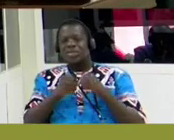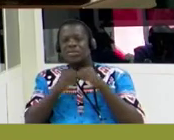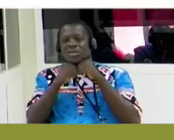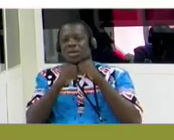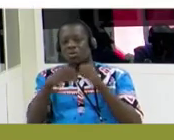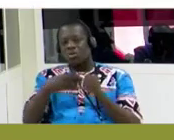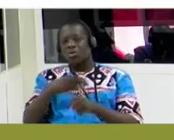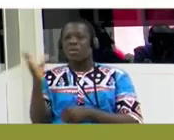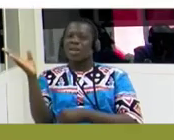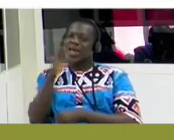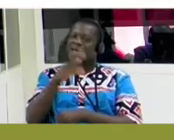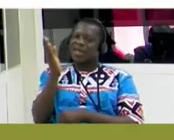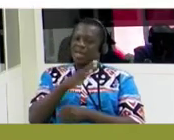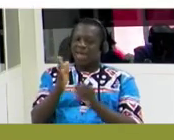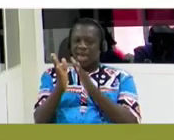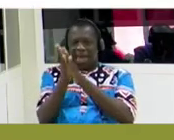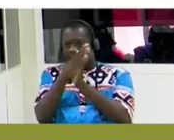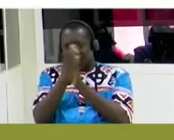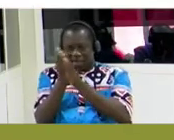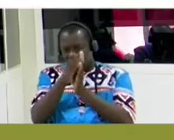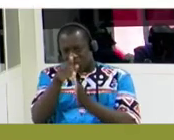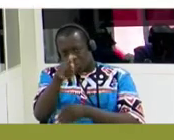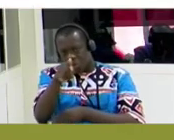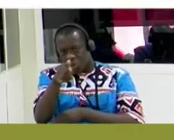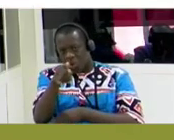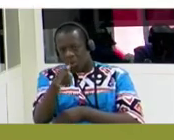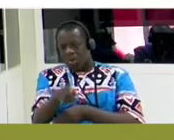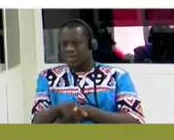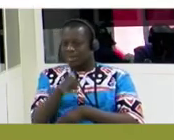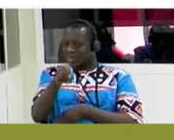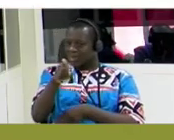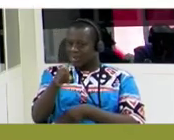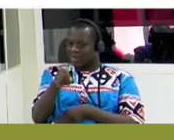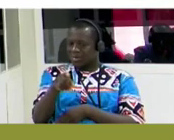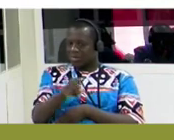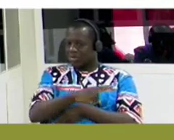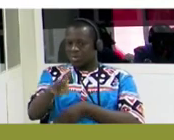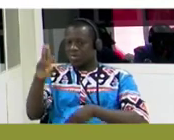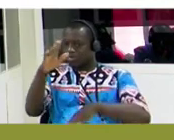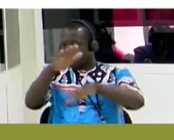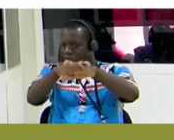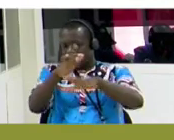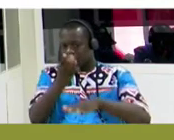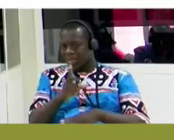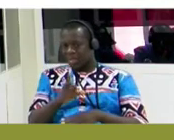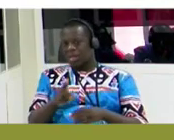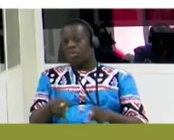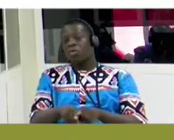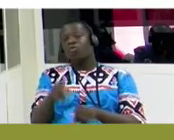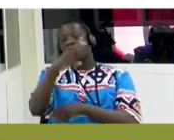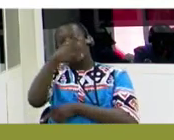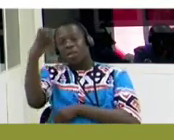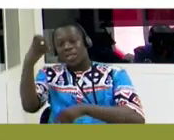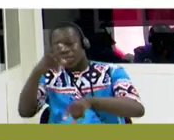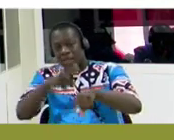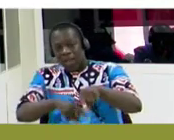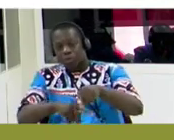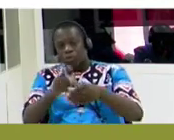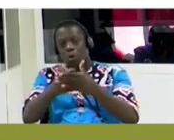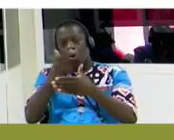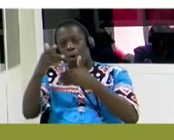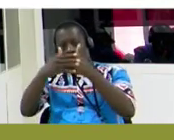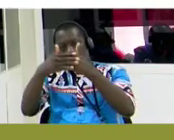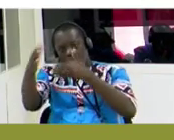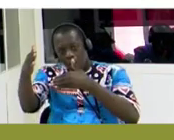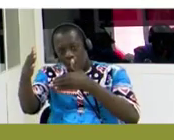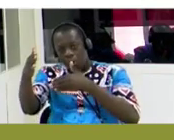Anyway, that one can. I've never touched him, but for 20 times or more, no. I say no to that. Only once I went to